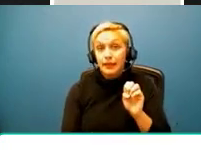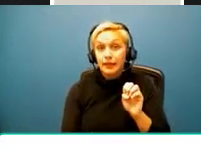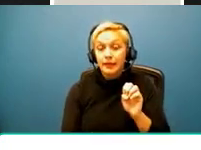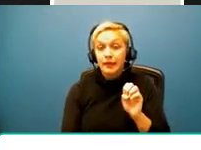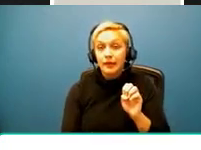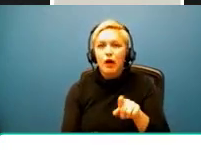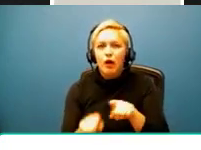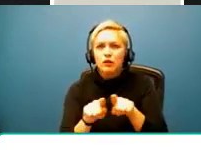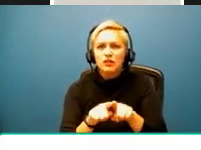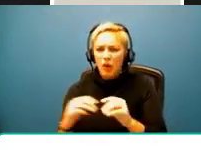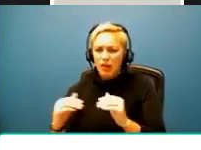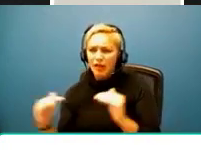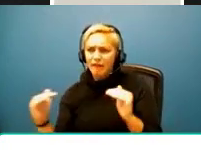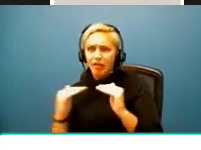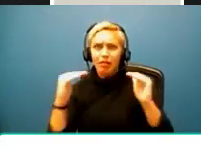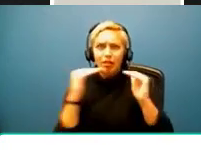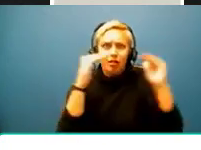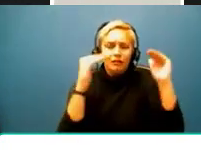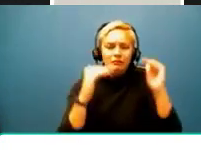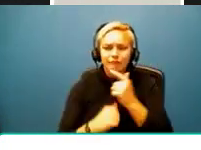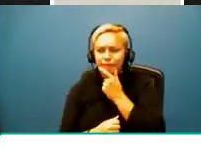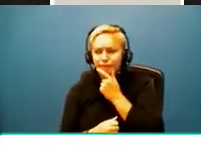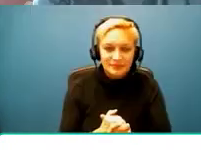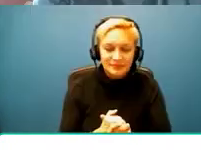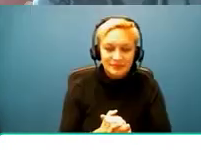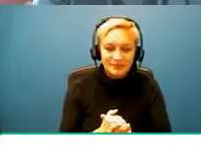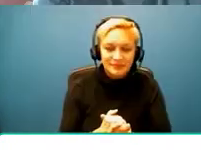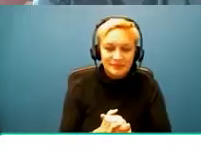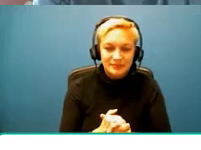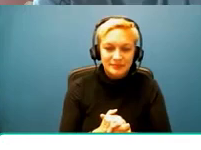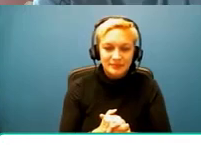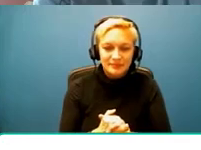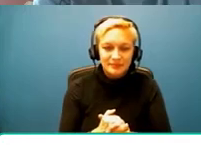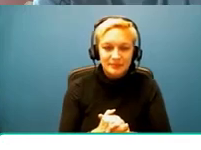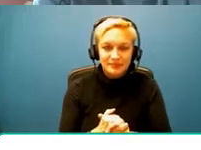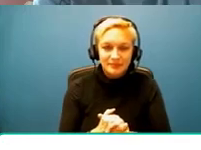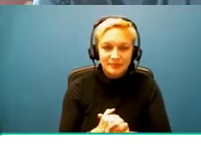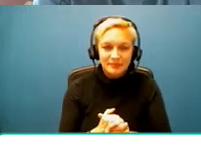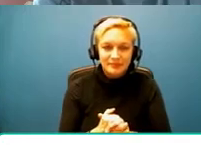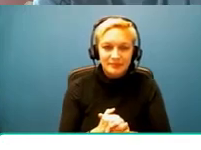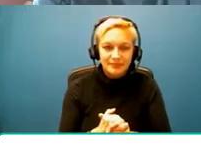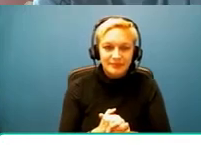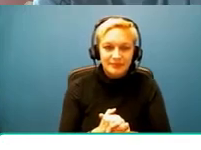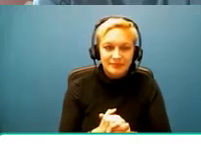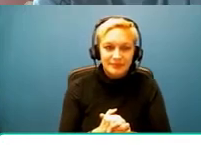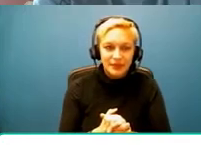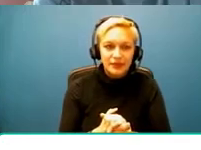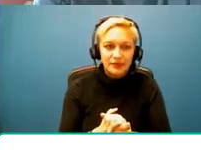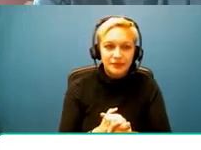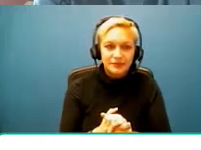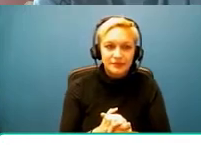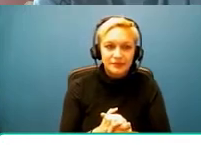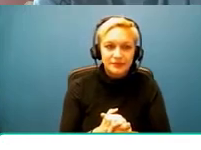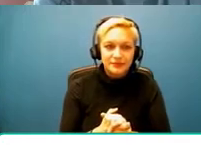of PPE, and I'll talk about that in just a little bit. And the other thing that I wanted to just